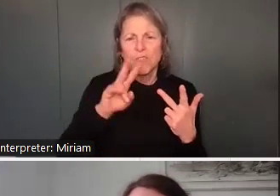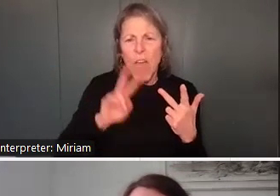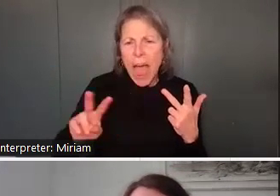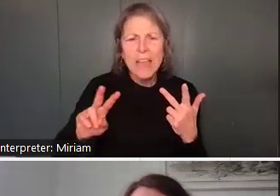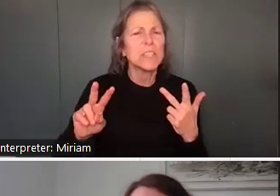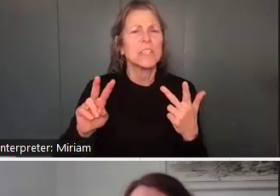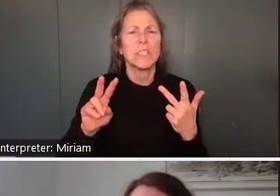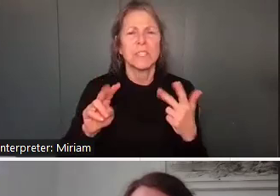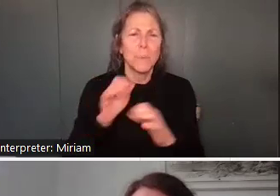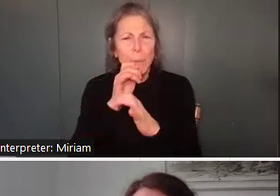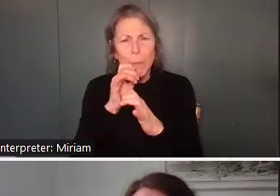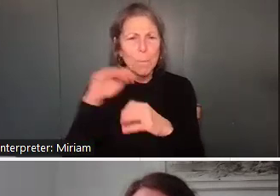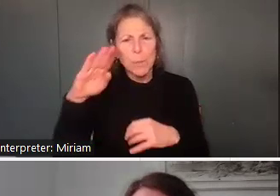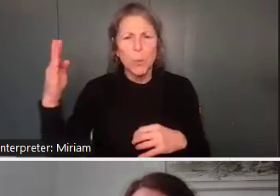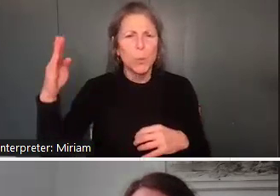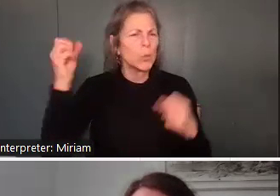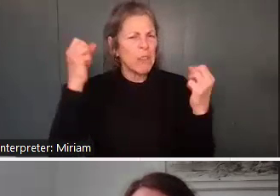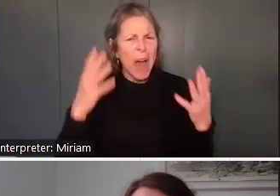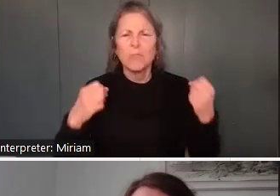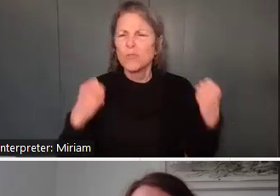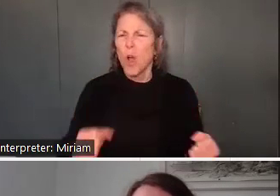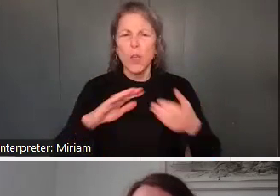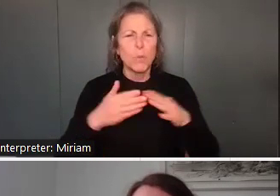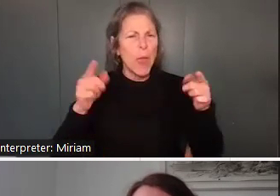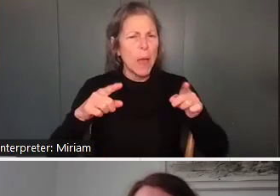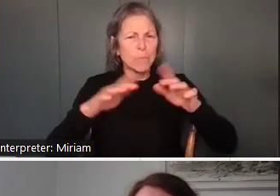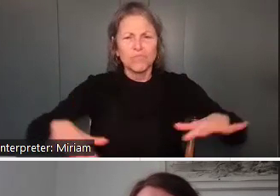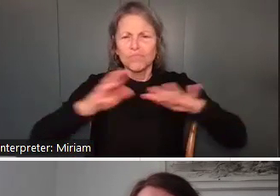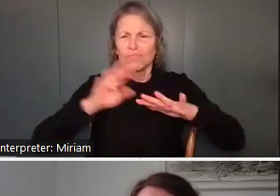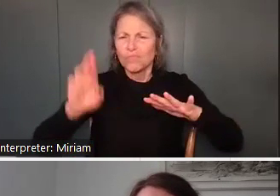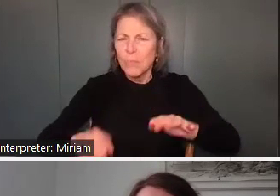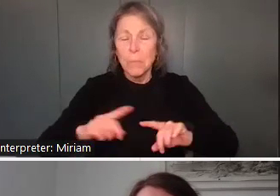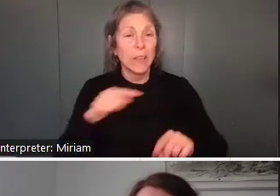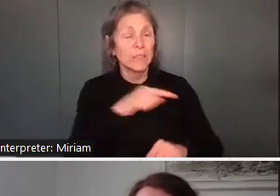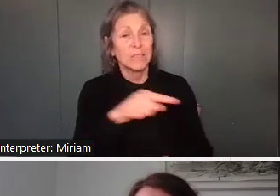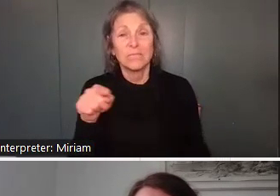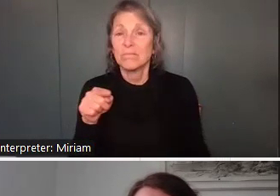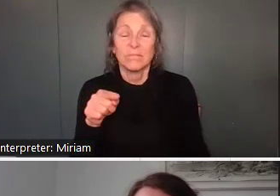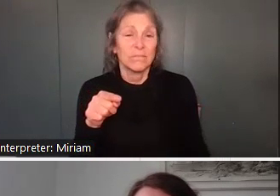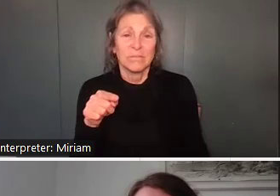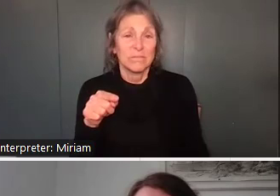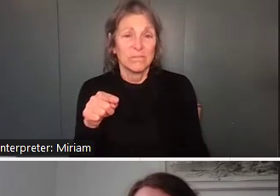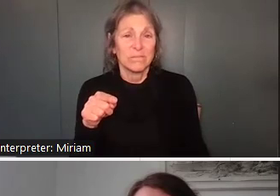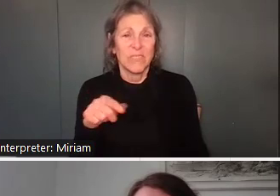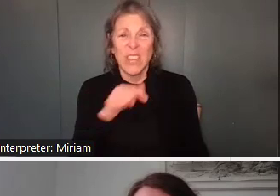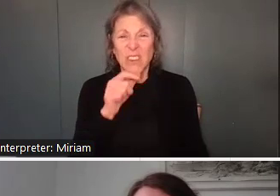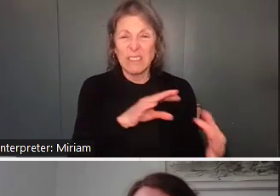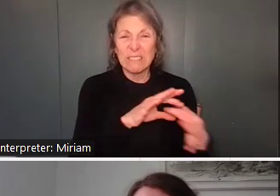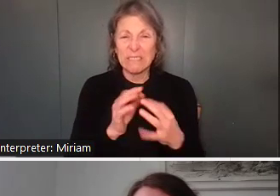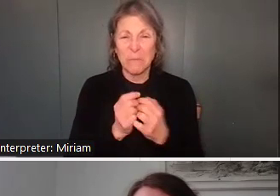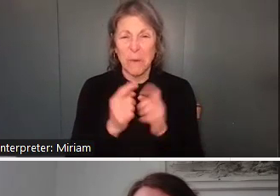blues, community of, you know, going on, that they're not really like keyed into